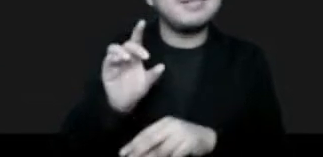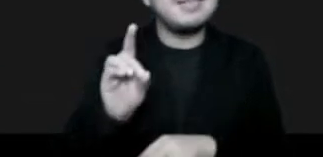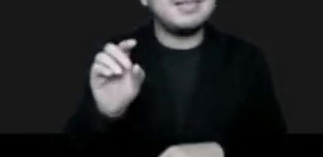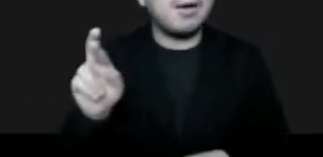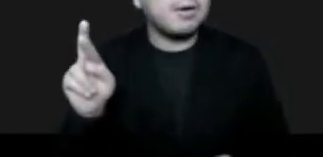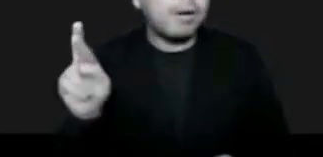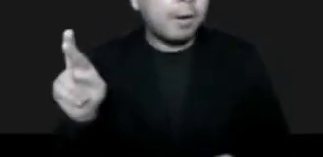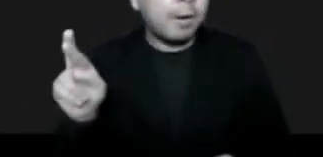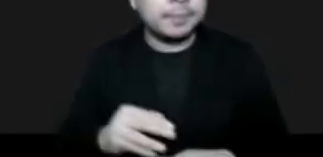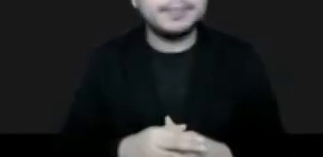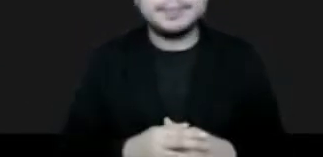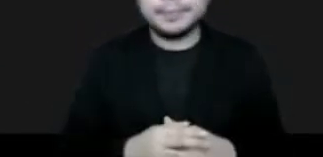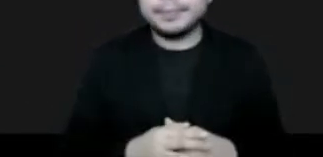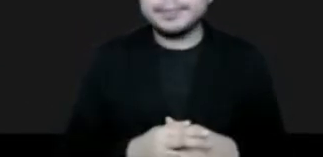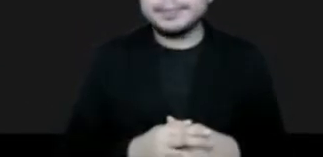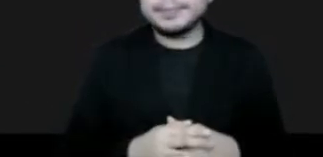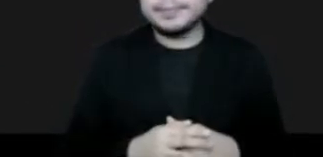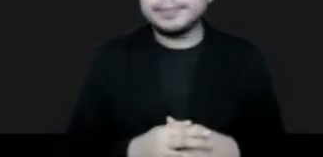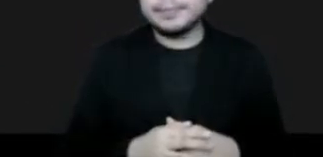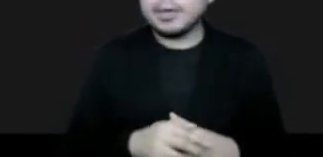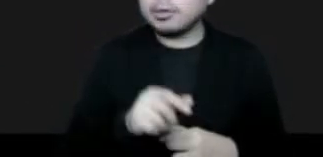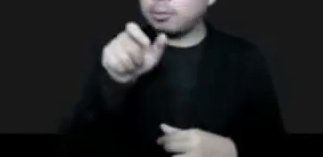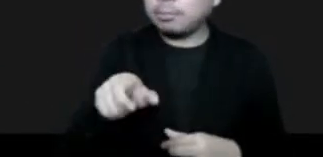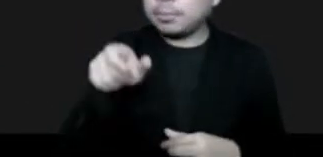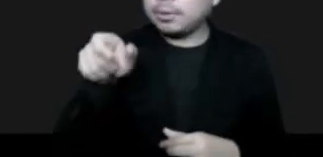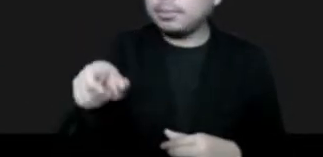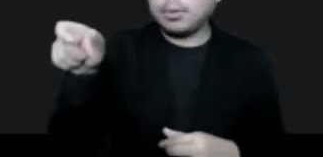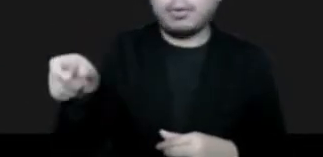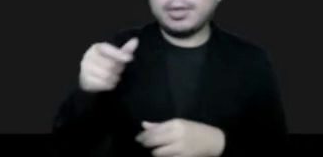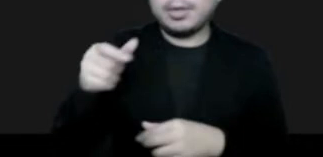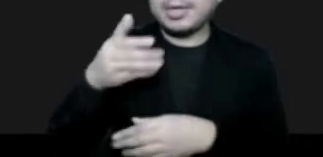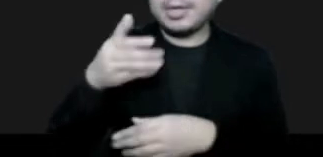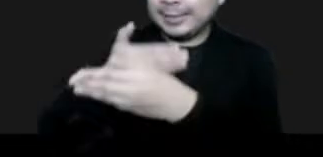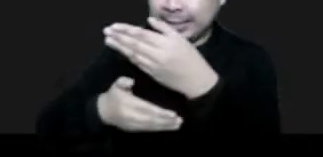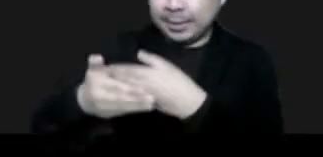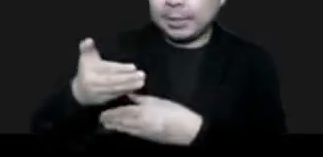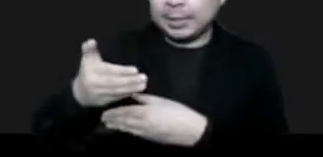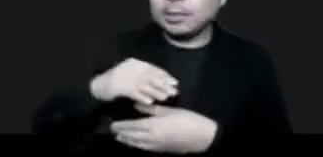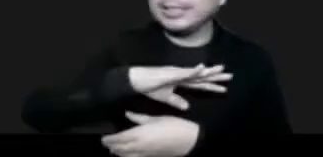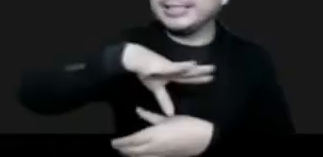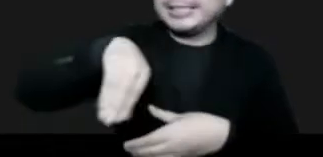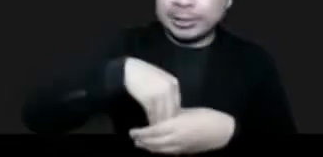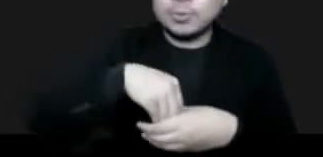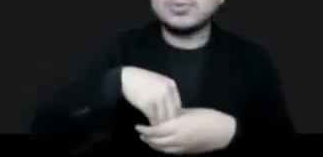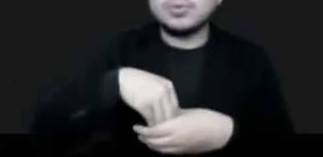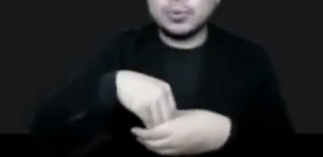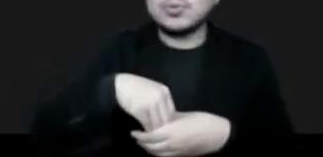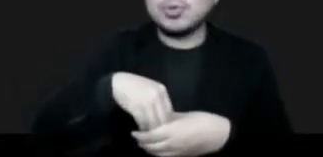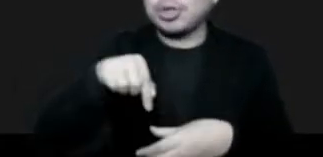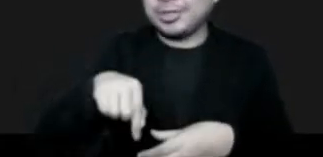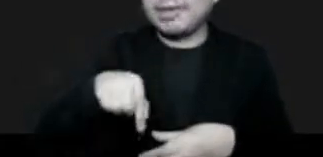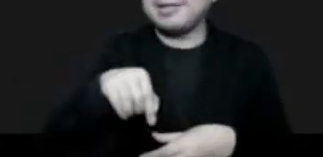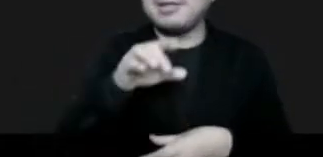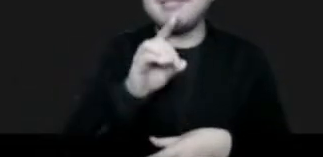are also part of the DRR platforms in Zimbabwe. So we have got partners